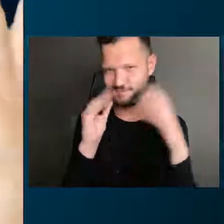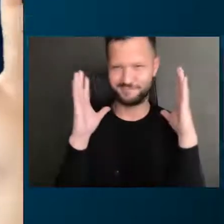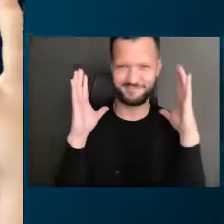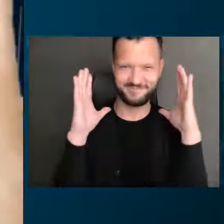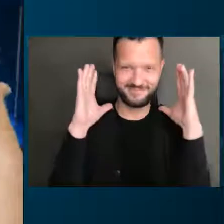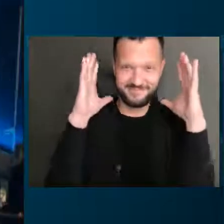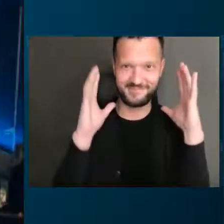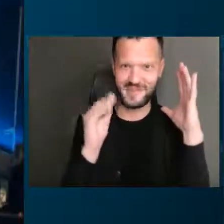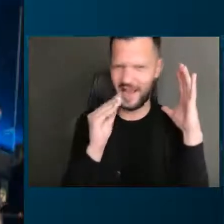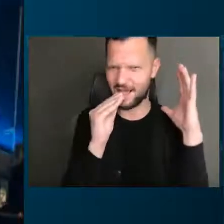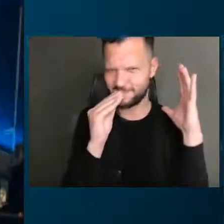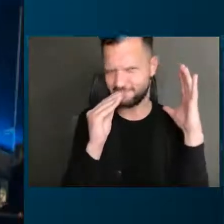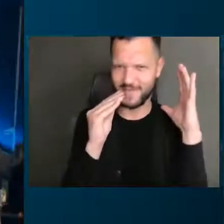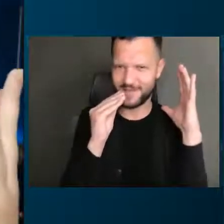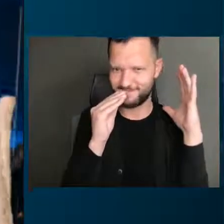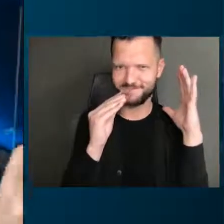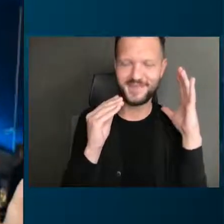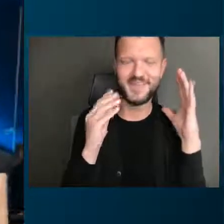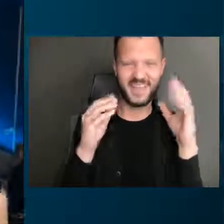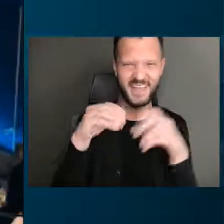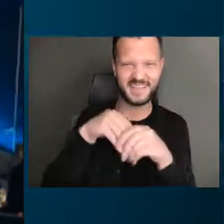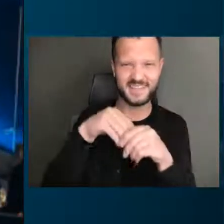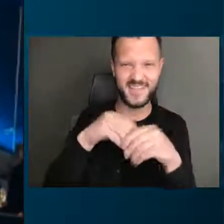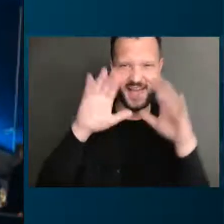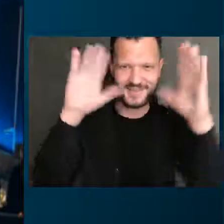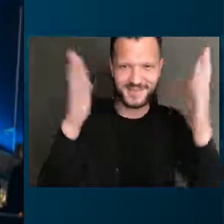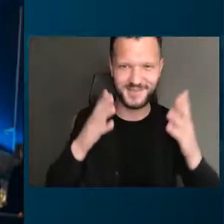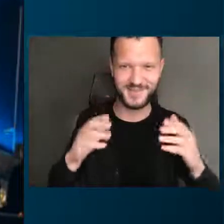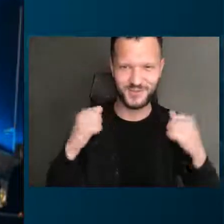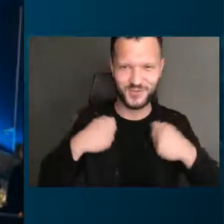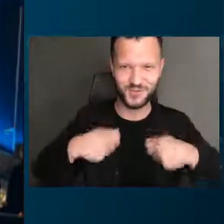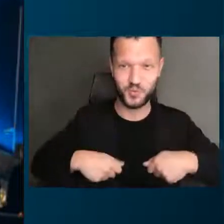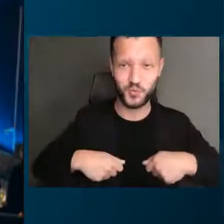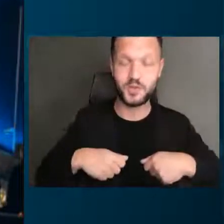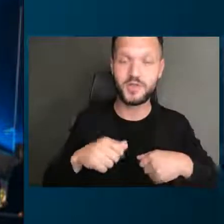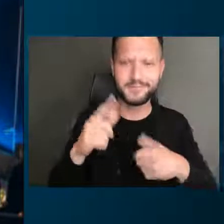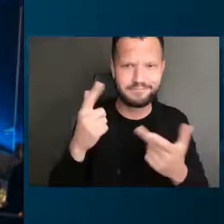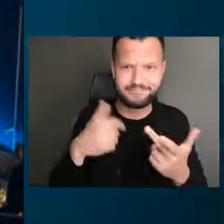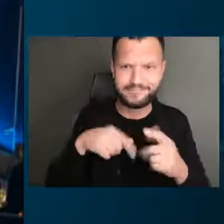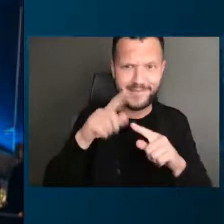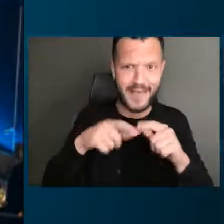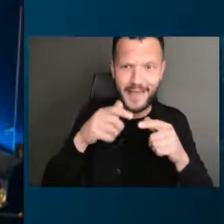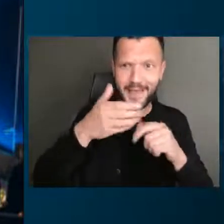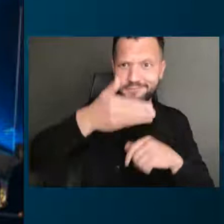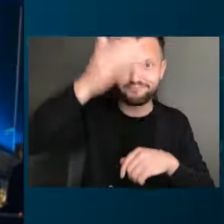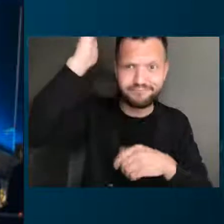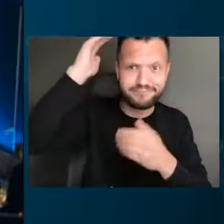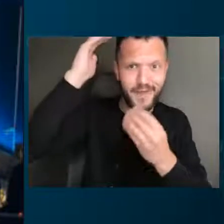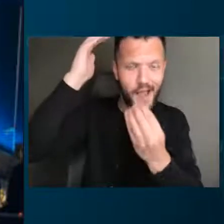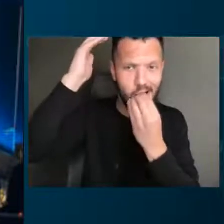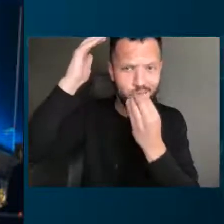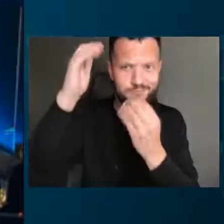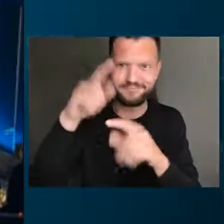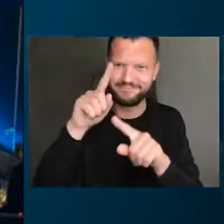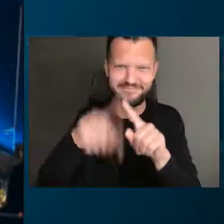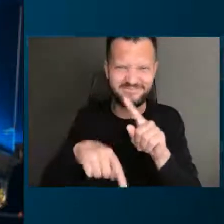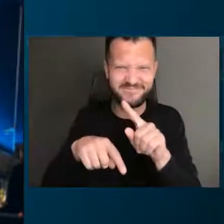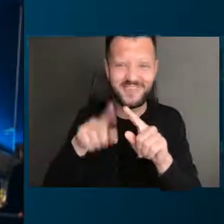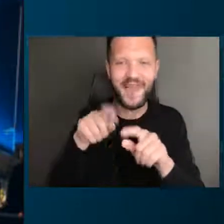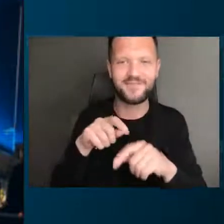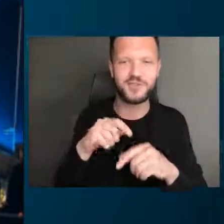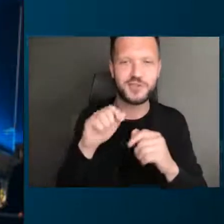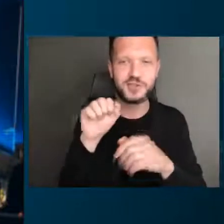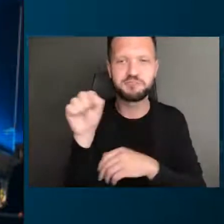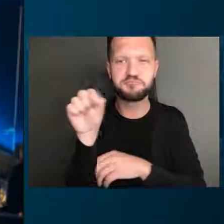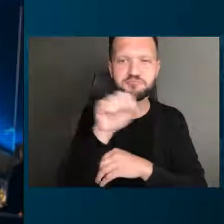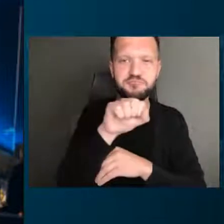their hands. They've got these pressurized spacesuits on, so they can't, open their visor or anything. So it all has to be reachable just by leaning their